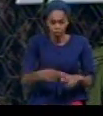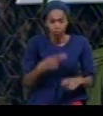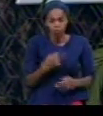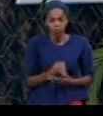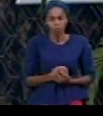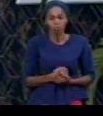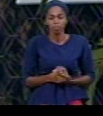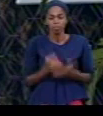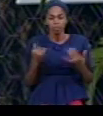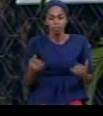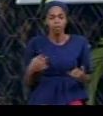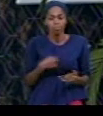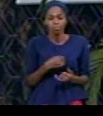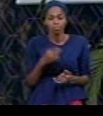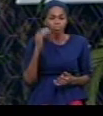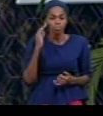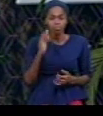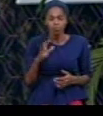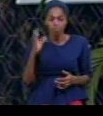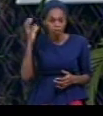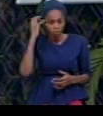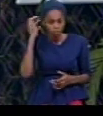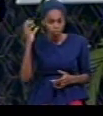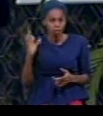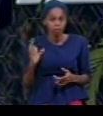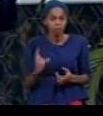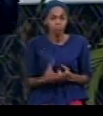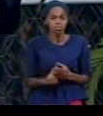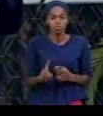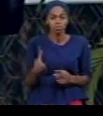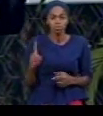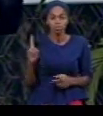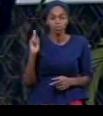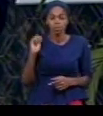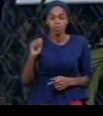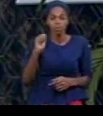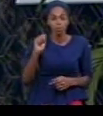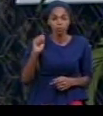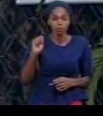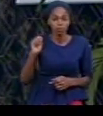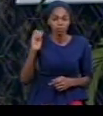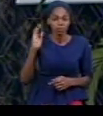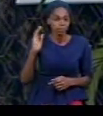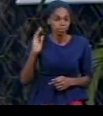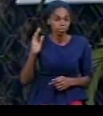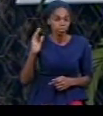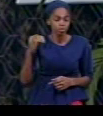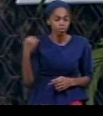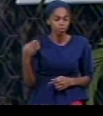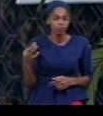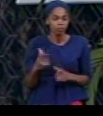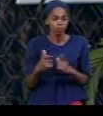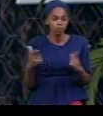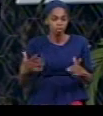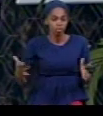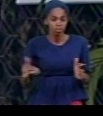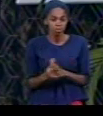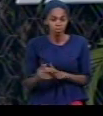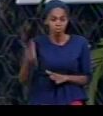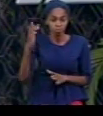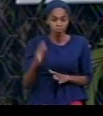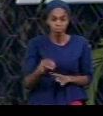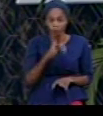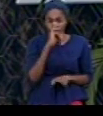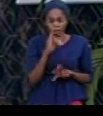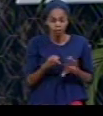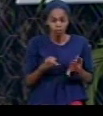the great things God is doing in the ministry of our Father in the Lord. As you listen, the Lord